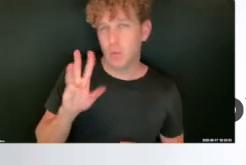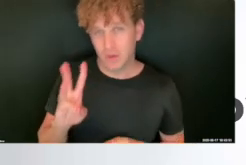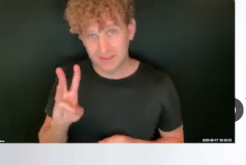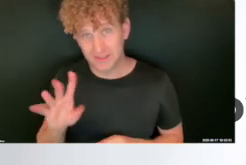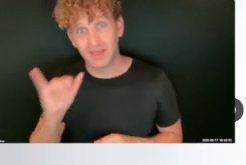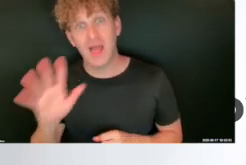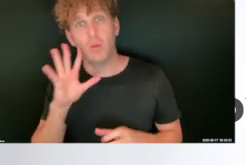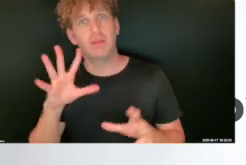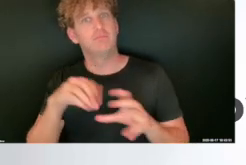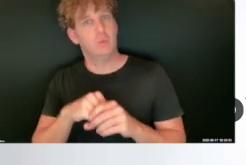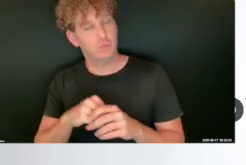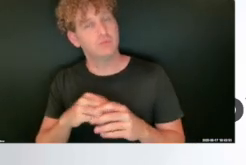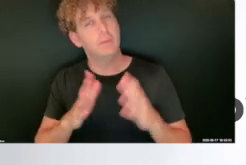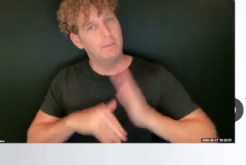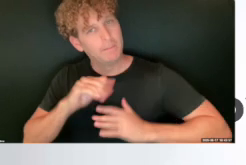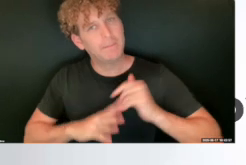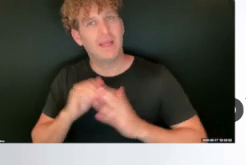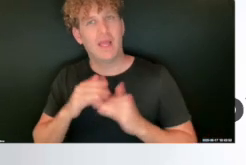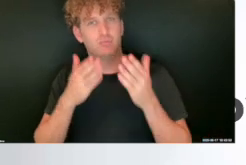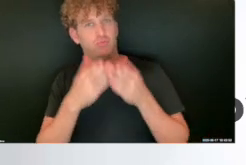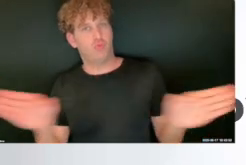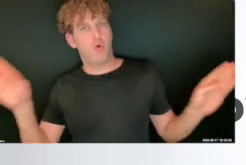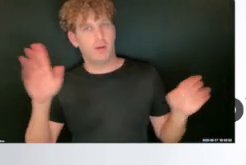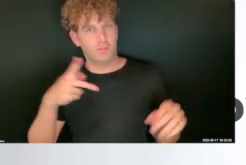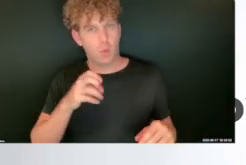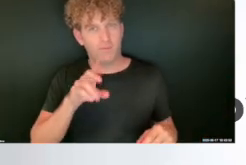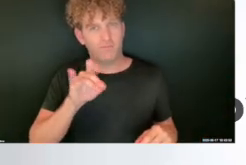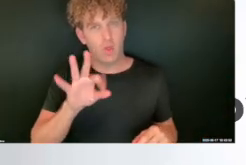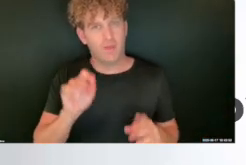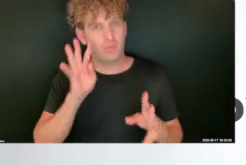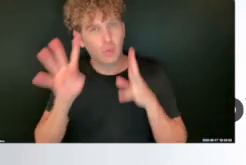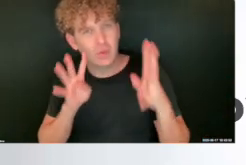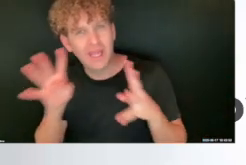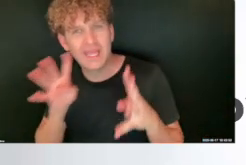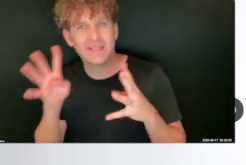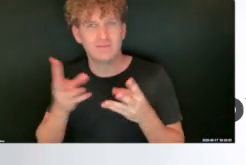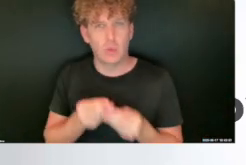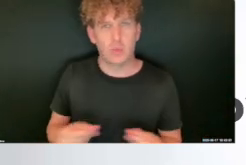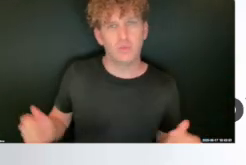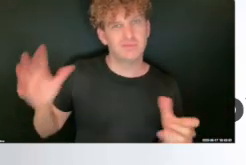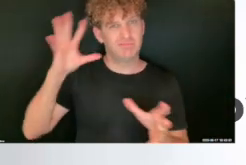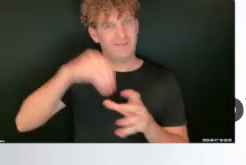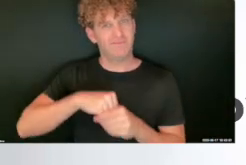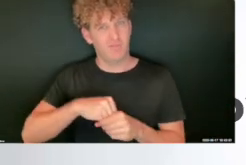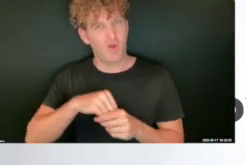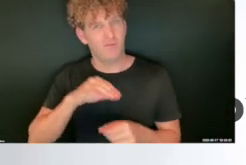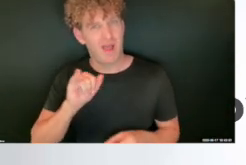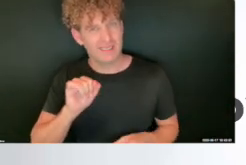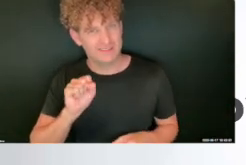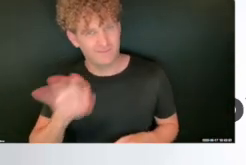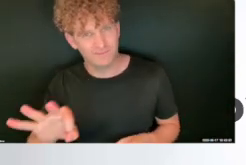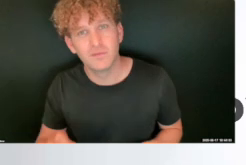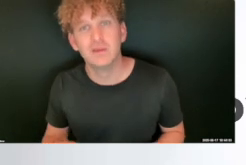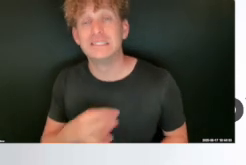on June 13, 2025. And to clarify, the new options being explored in ISEF will not